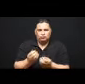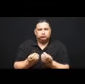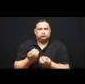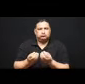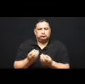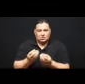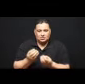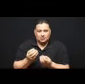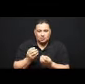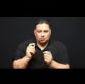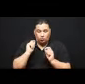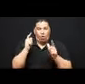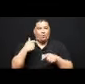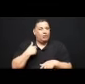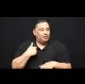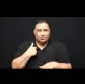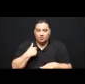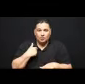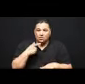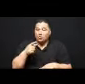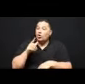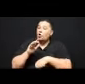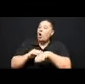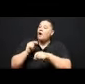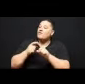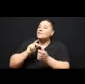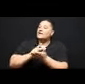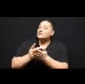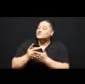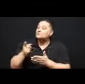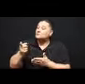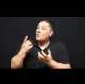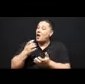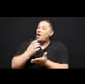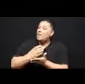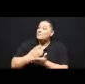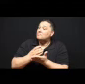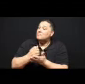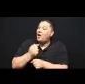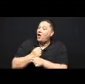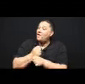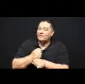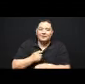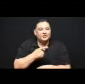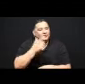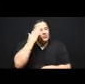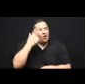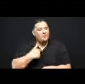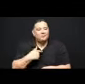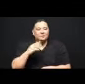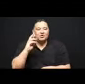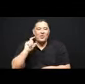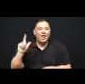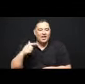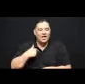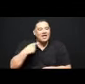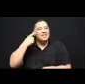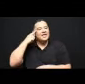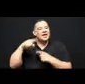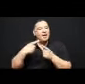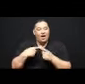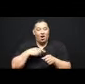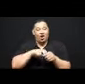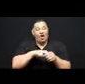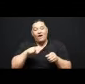cup. You know me so well. I think about when I first got off that plane, a transplant starting a